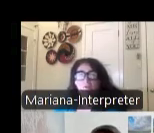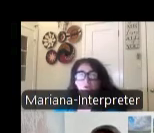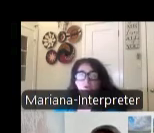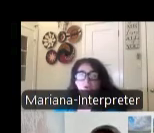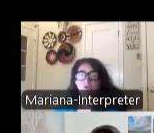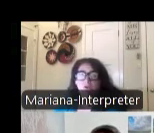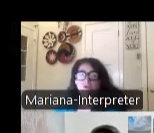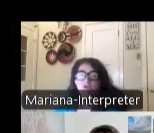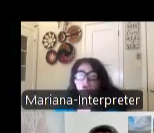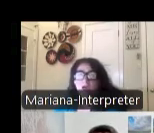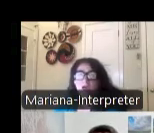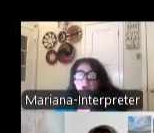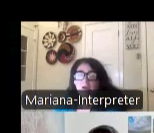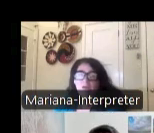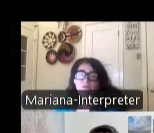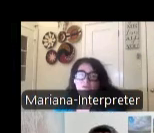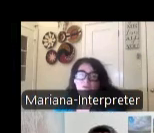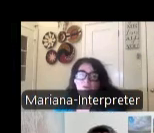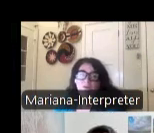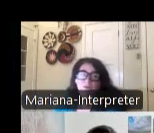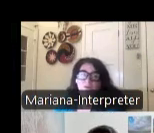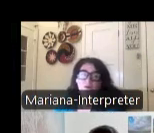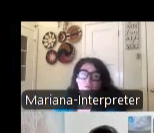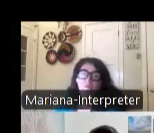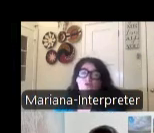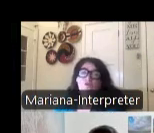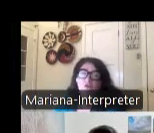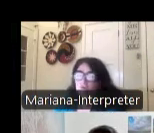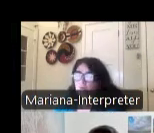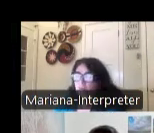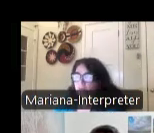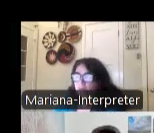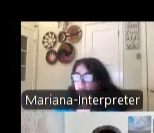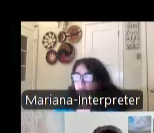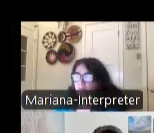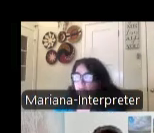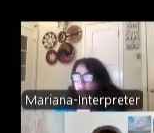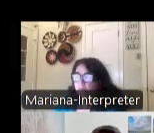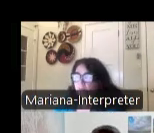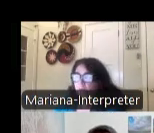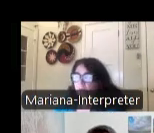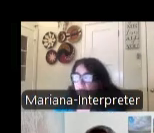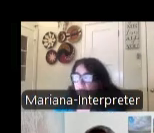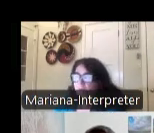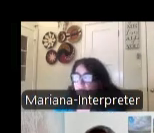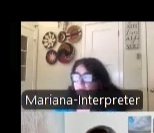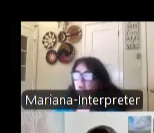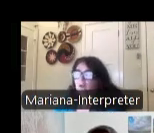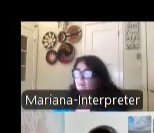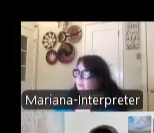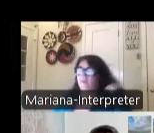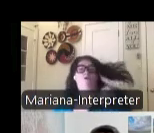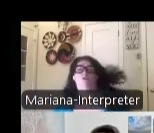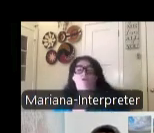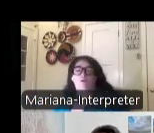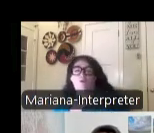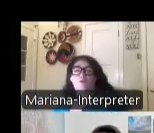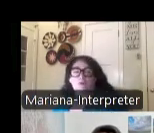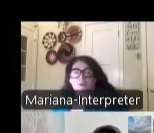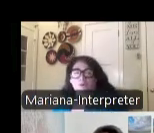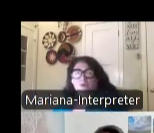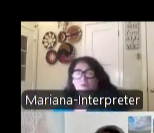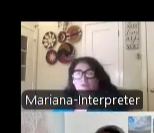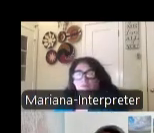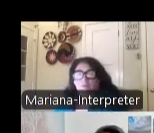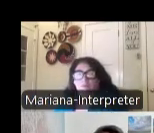ArcStorm 2.0. But the basic idea is this. One of the worst plausible flood scenarios for California is a 3 to 4 week